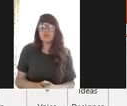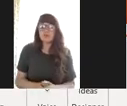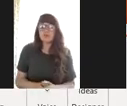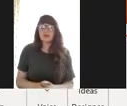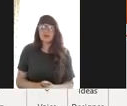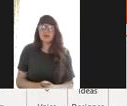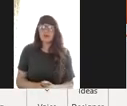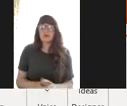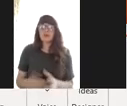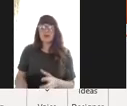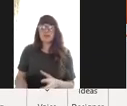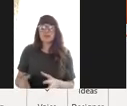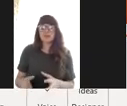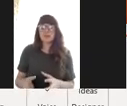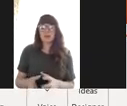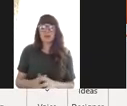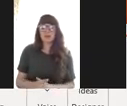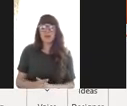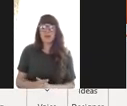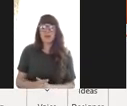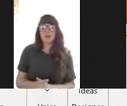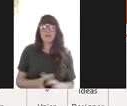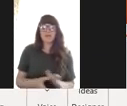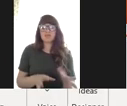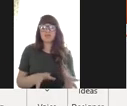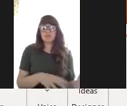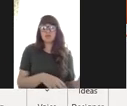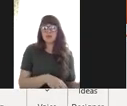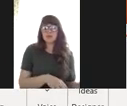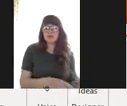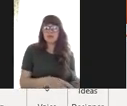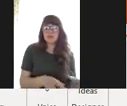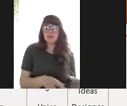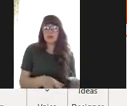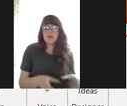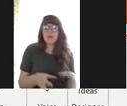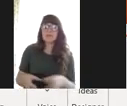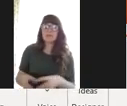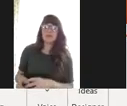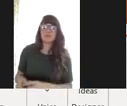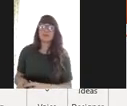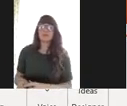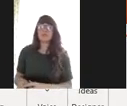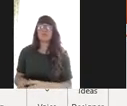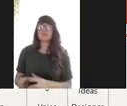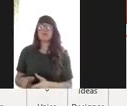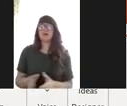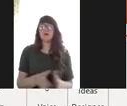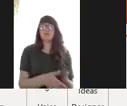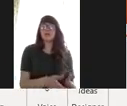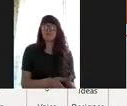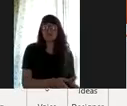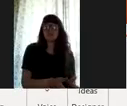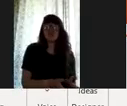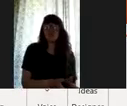Yeah, the context. And the context of it. So if we're going to do the green words obtained in our introduction, to me that would go,